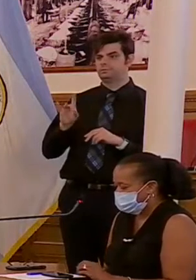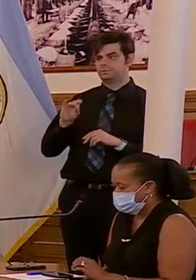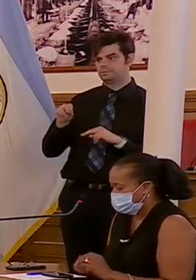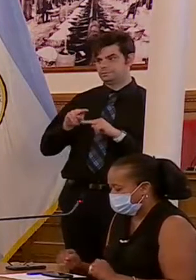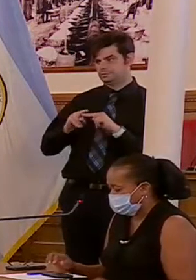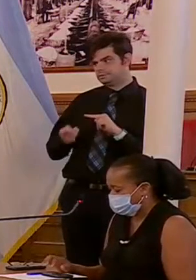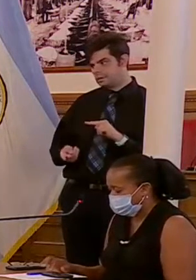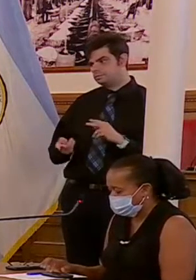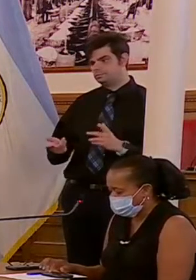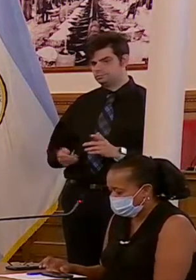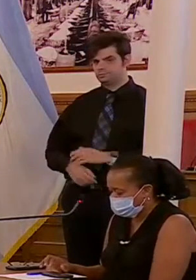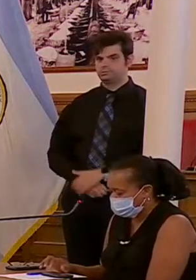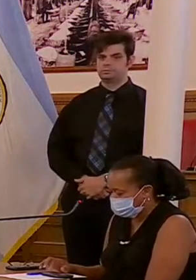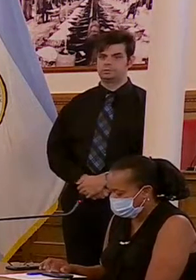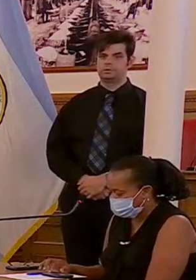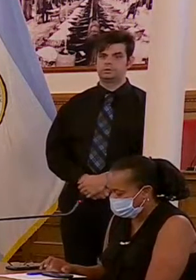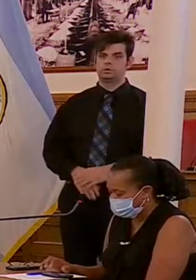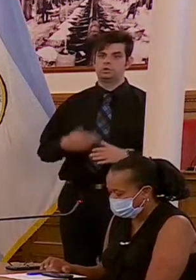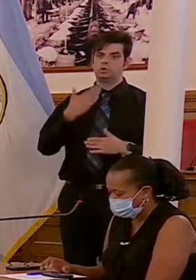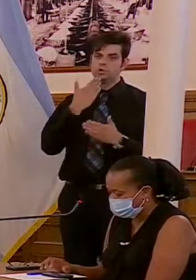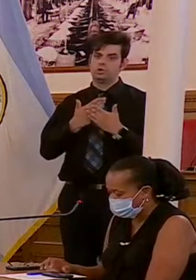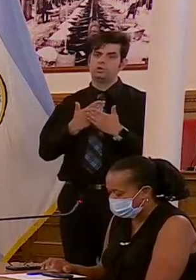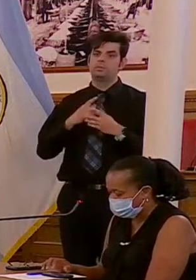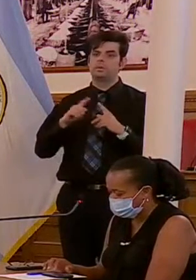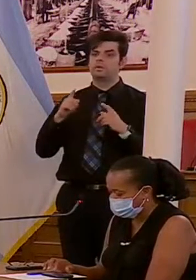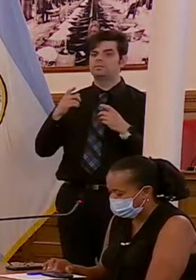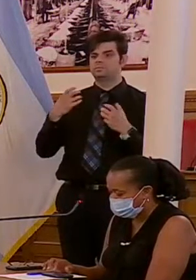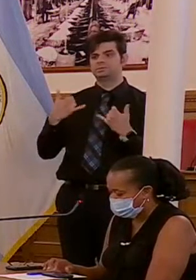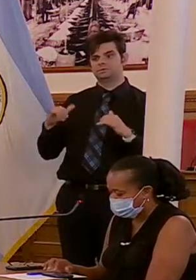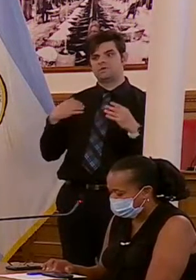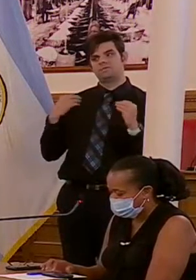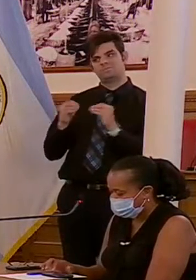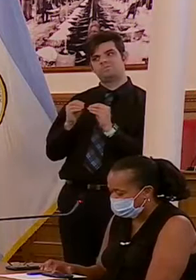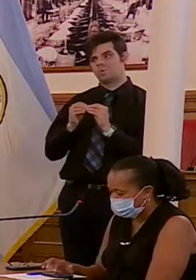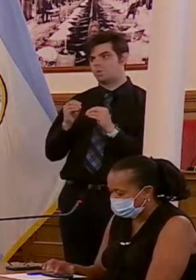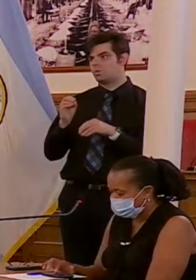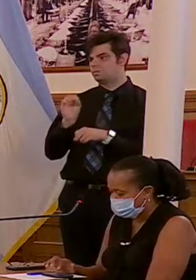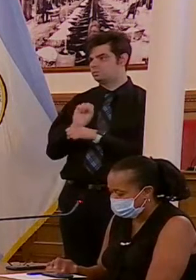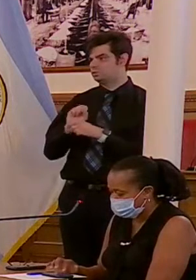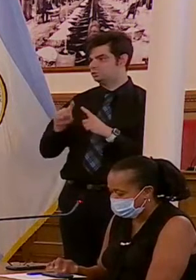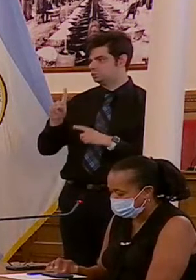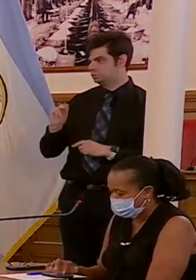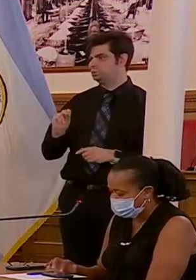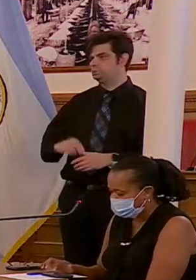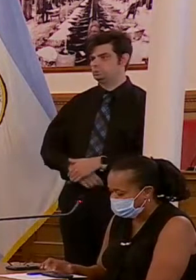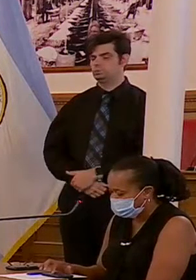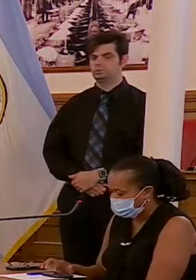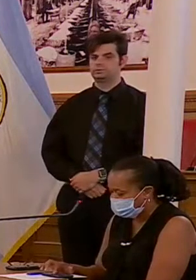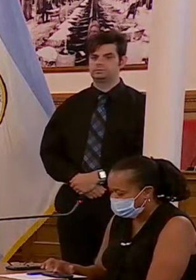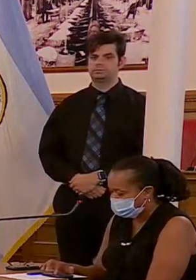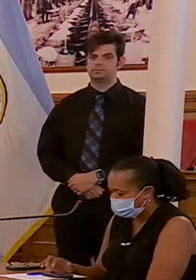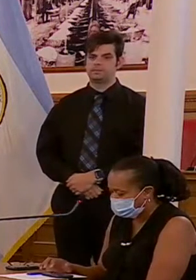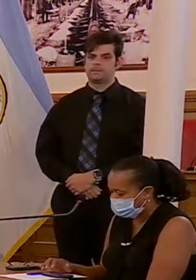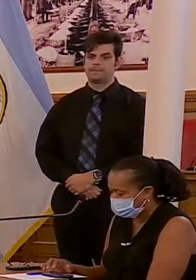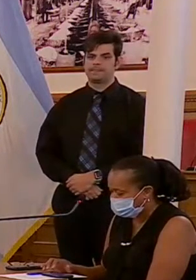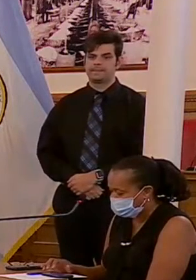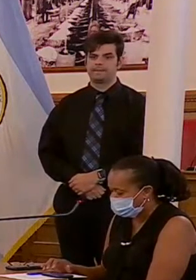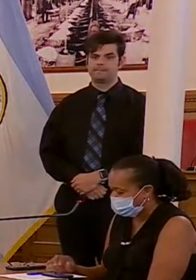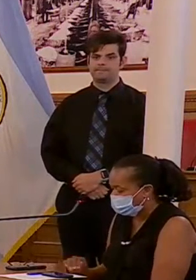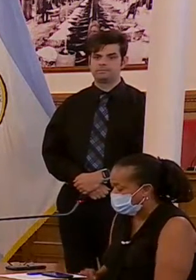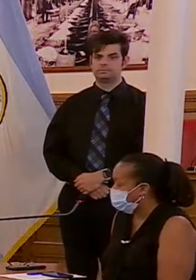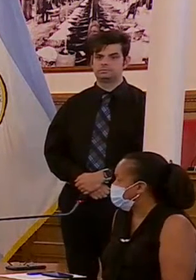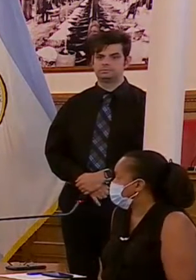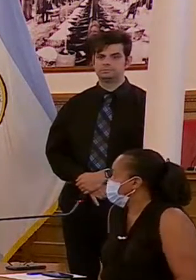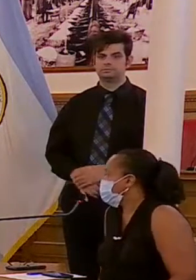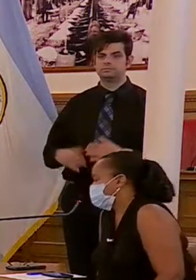On the topic of crime, but more specifically law enforcement and the Syracuse Police Department, it's been well documented, the